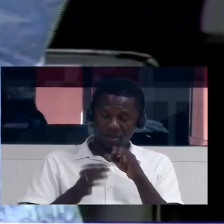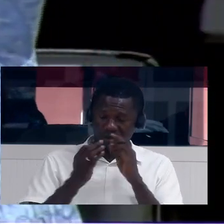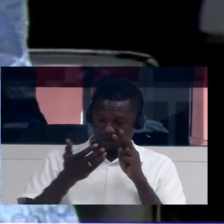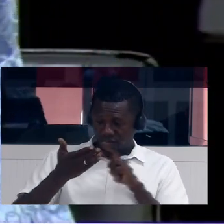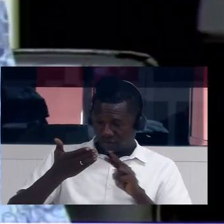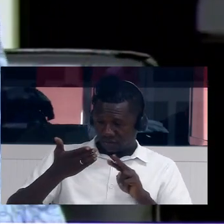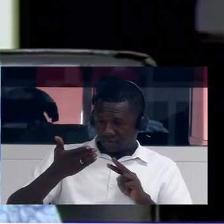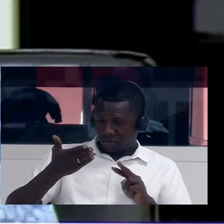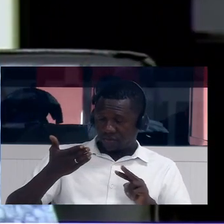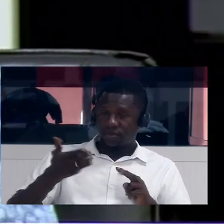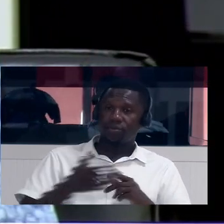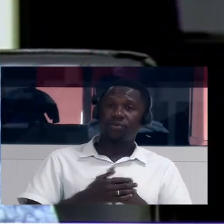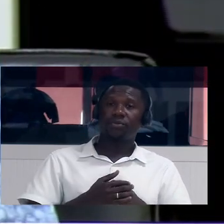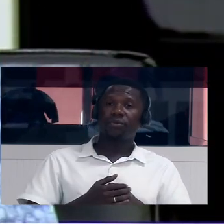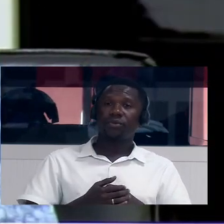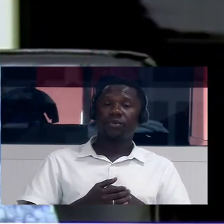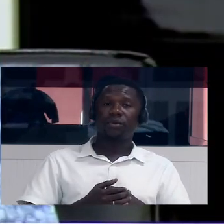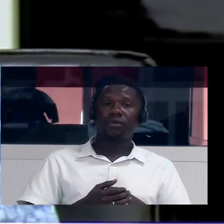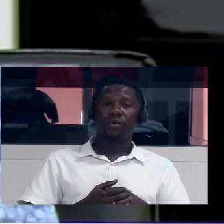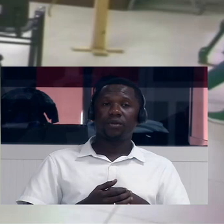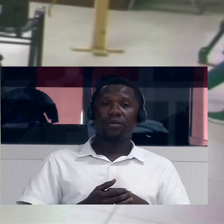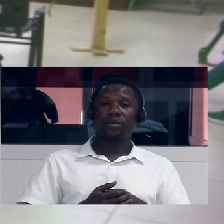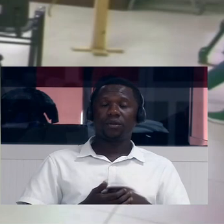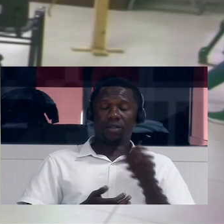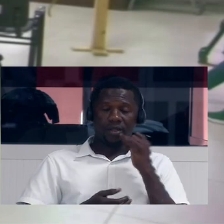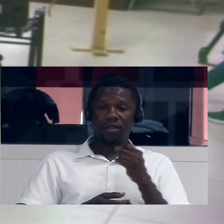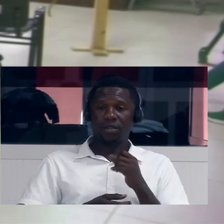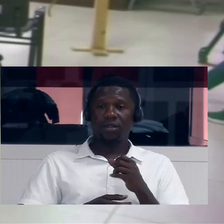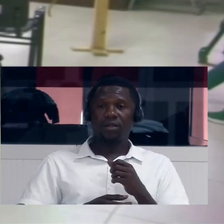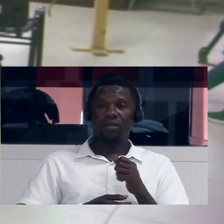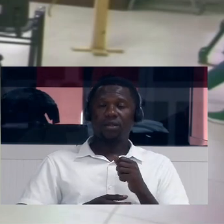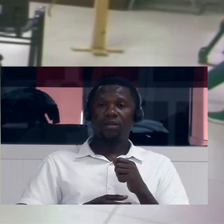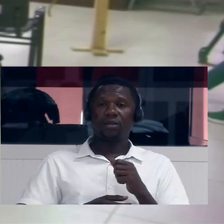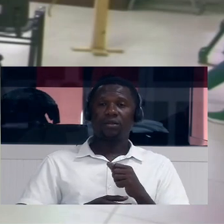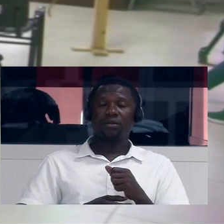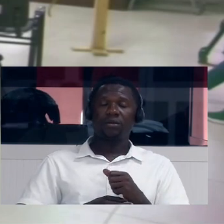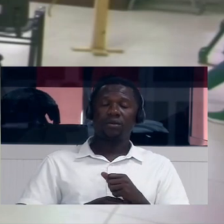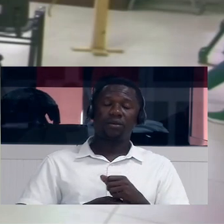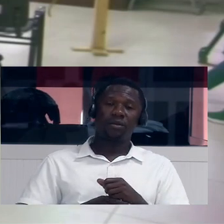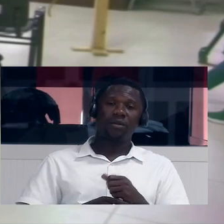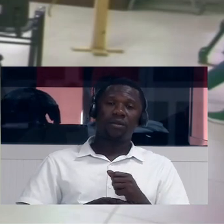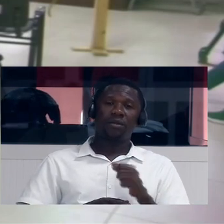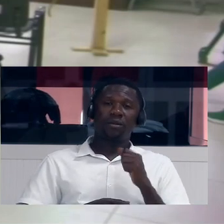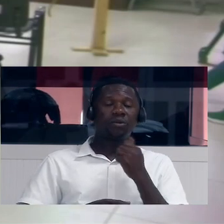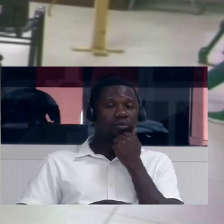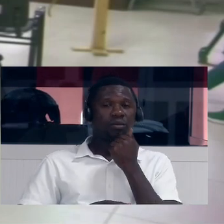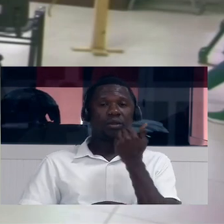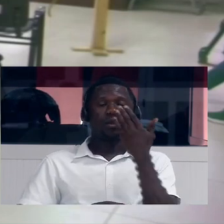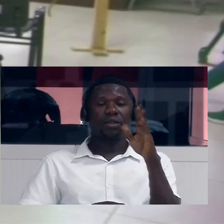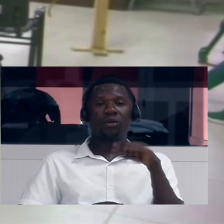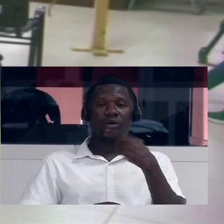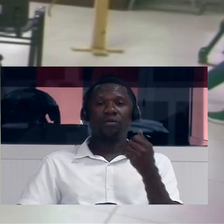it. It is Exhibit 10 of Exhibit